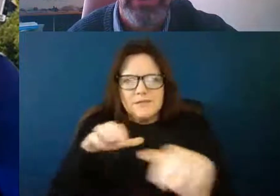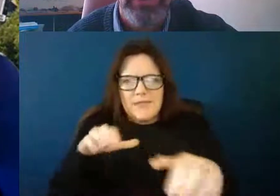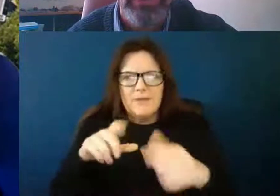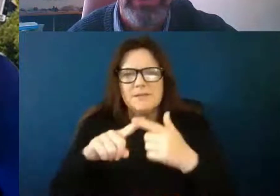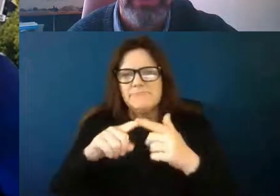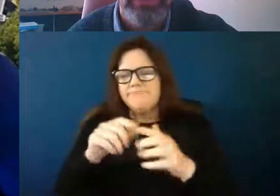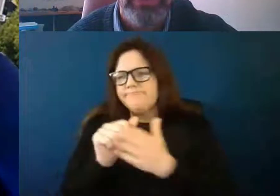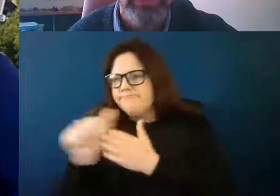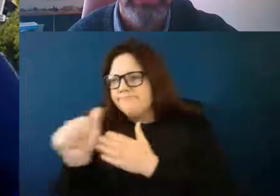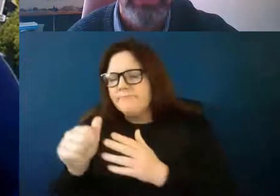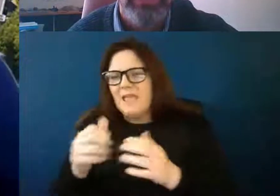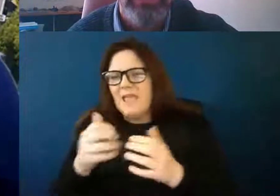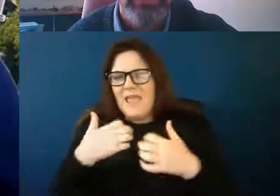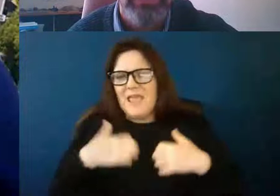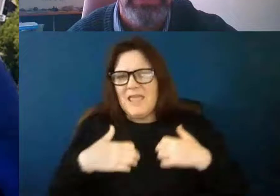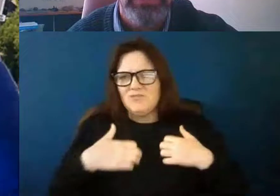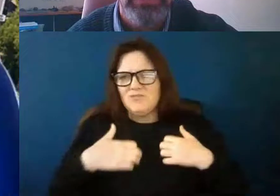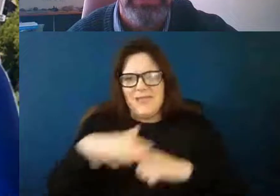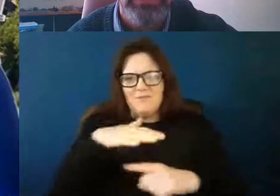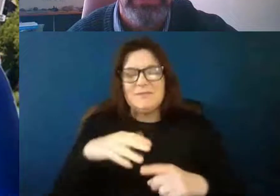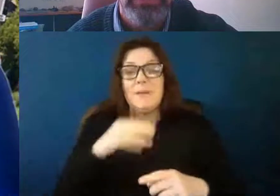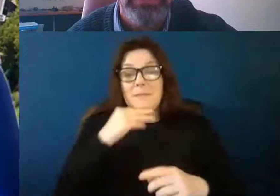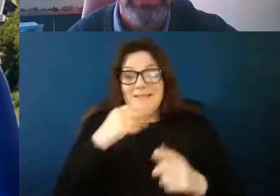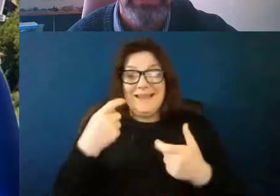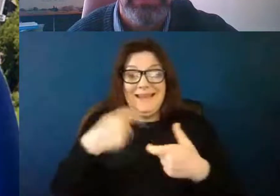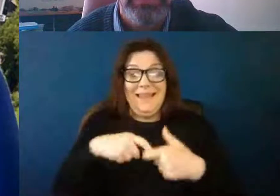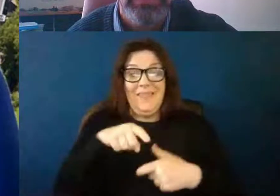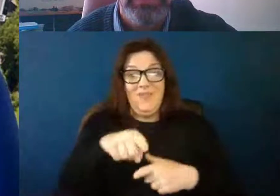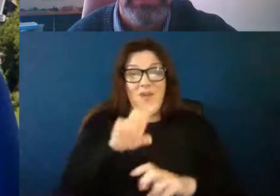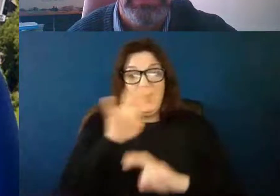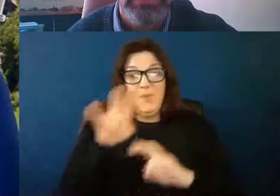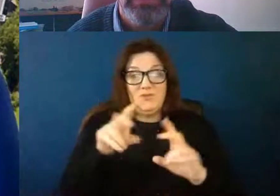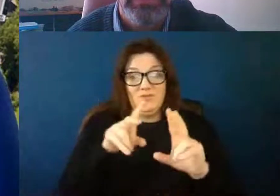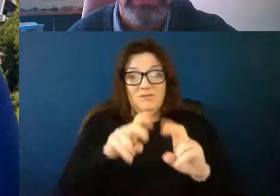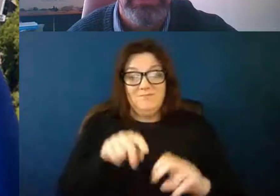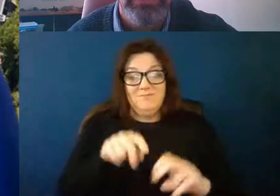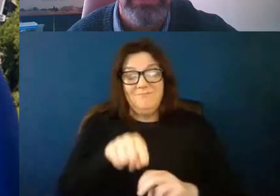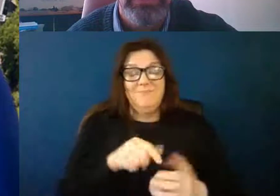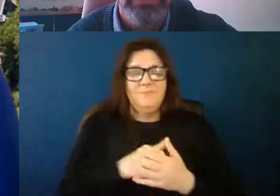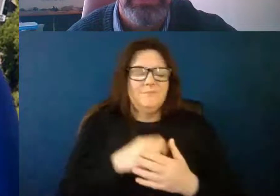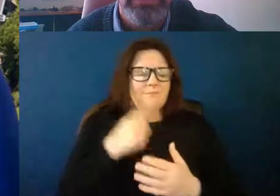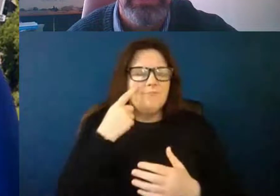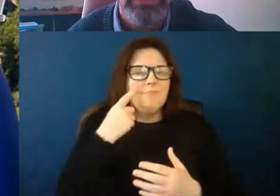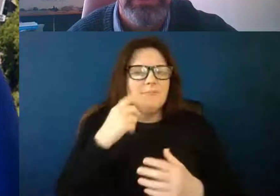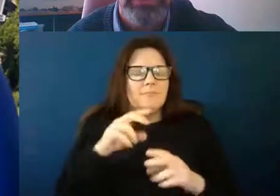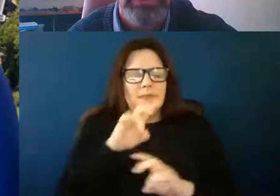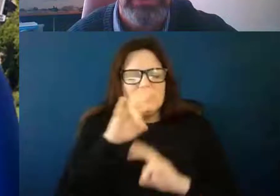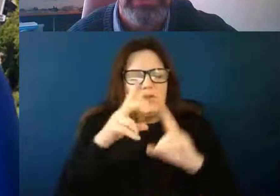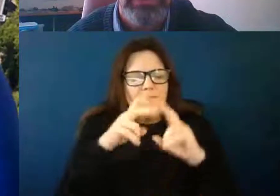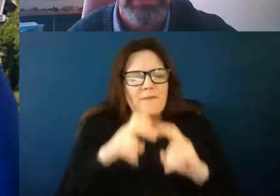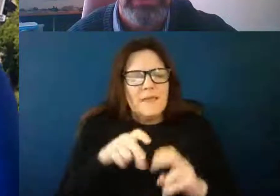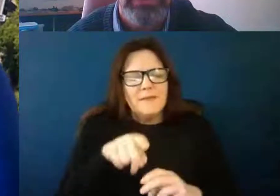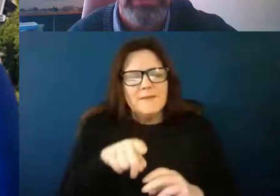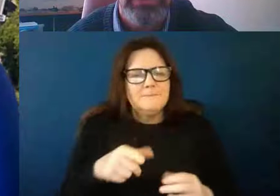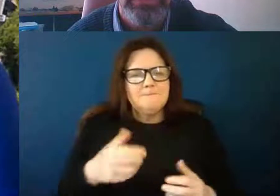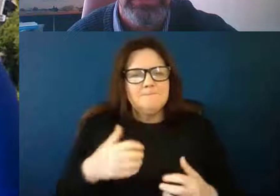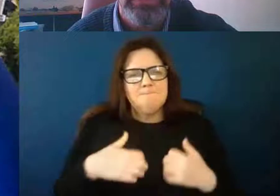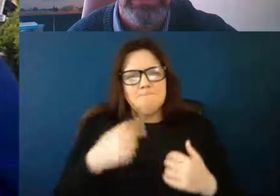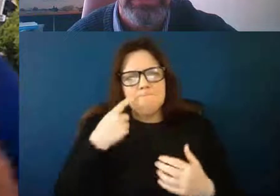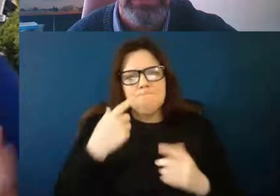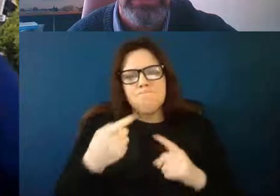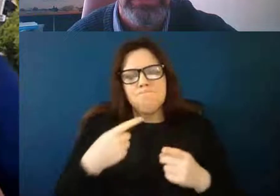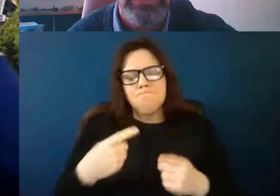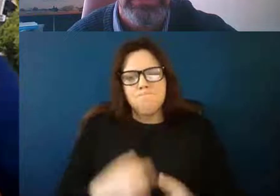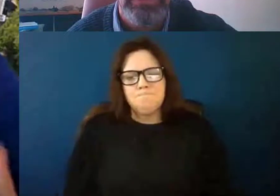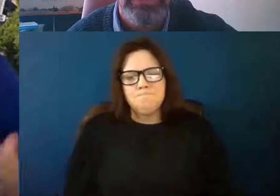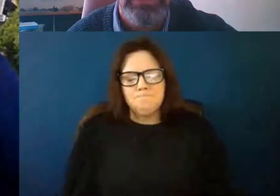areas of interest that people have. So I'm going to put the link into the survey there as well. So it'll be really interesting to see how people what people come back with,